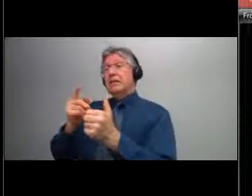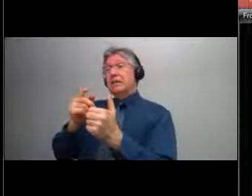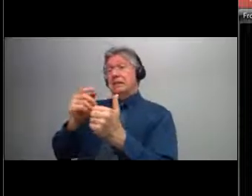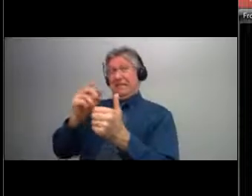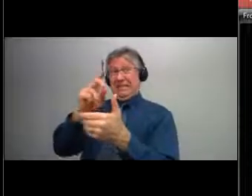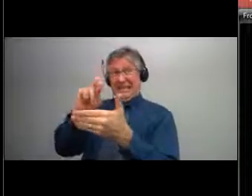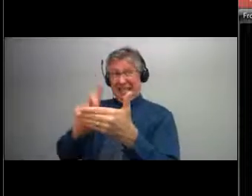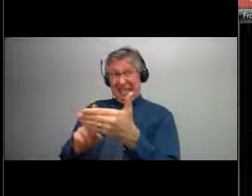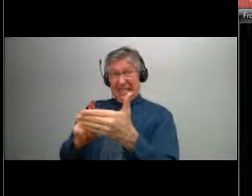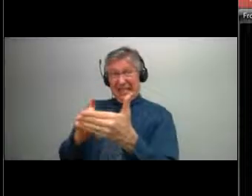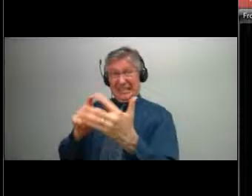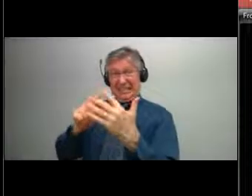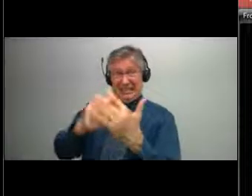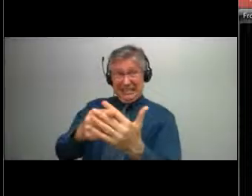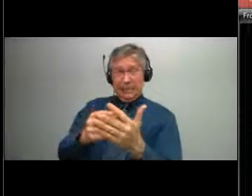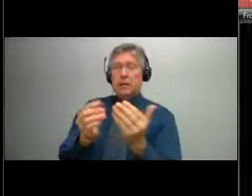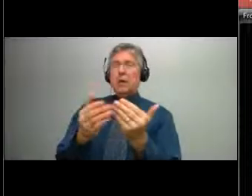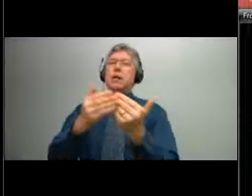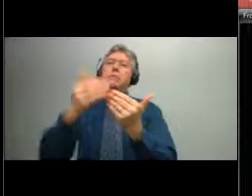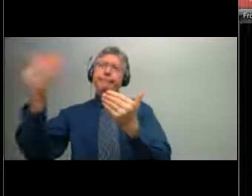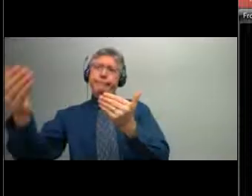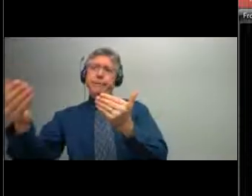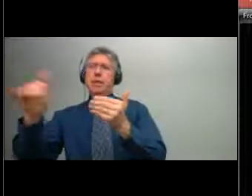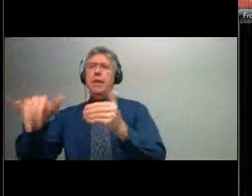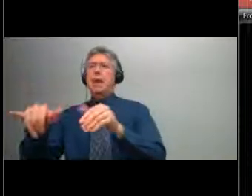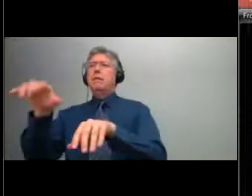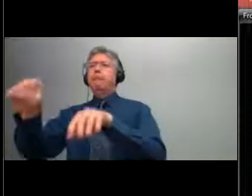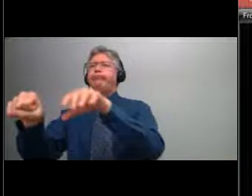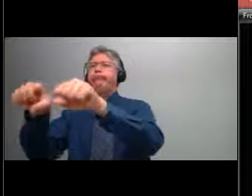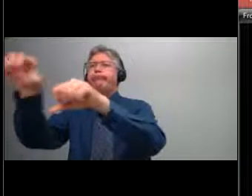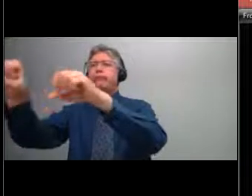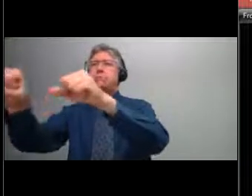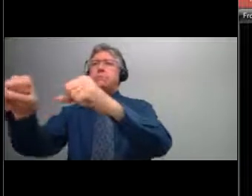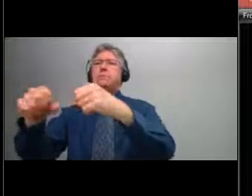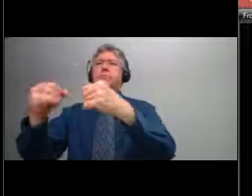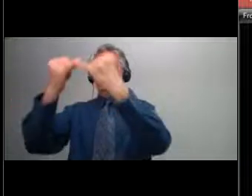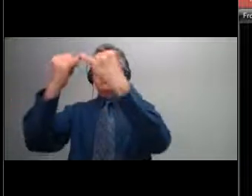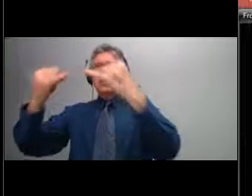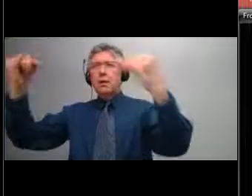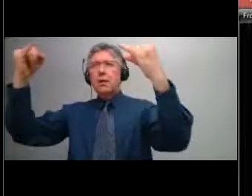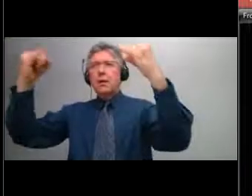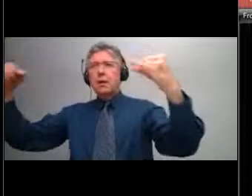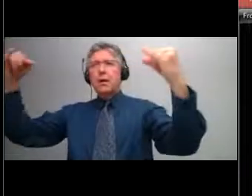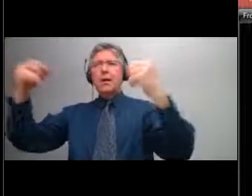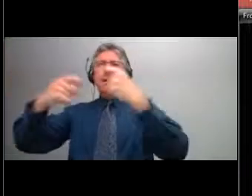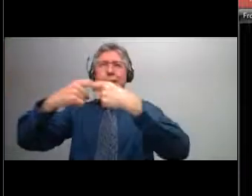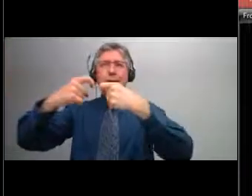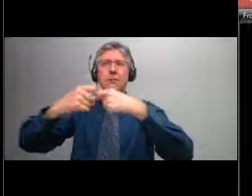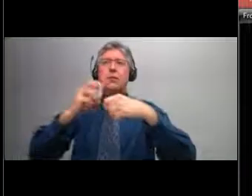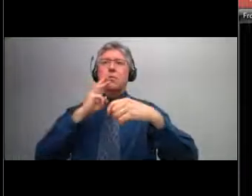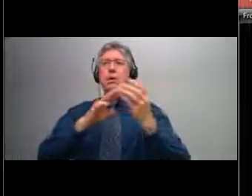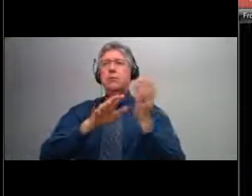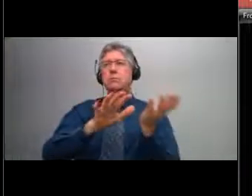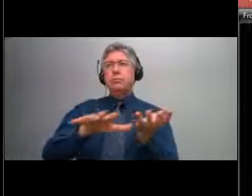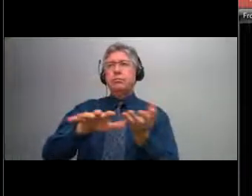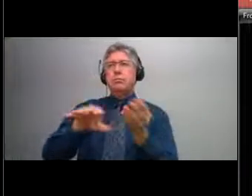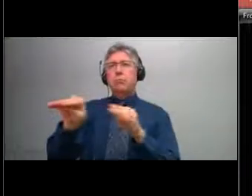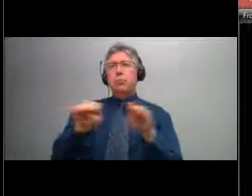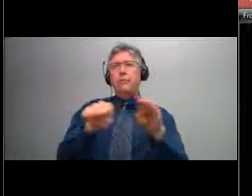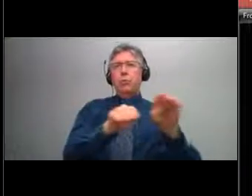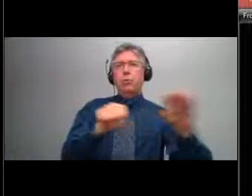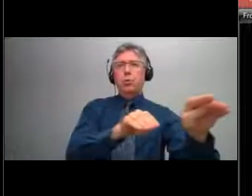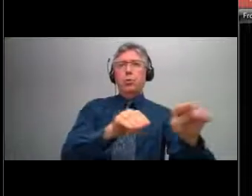is started, would be the right-of-way and utility relocation phase. So again, it all